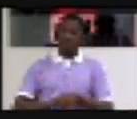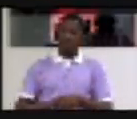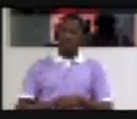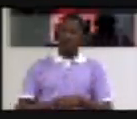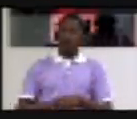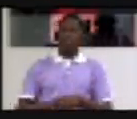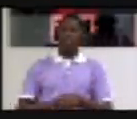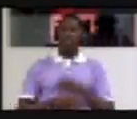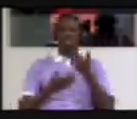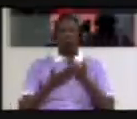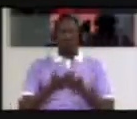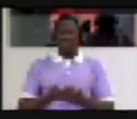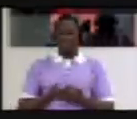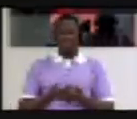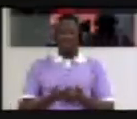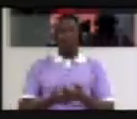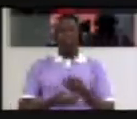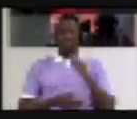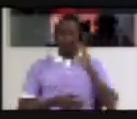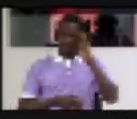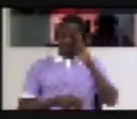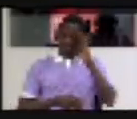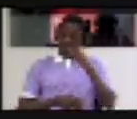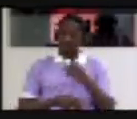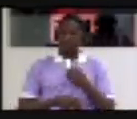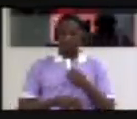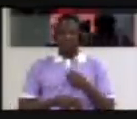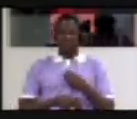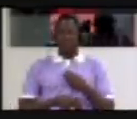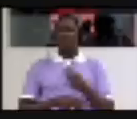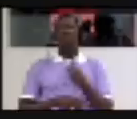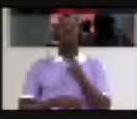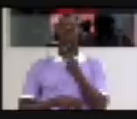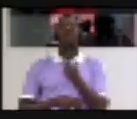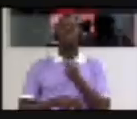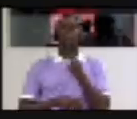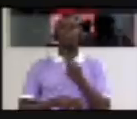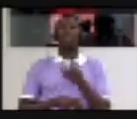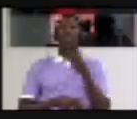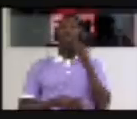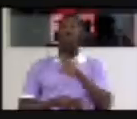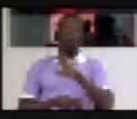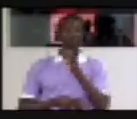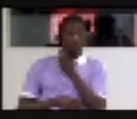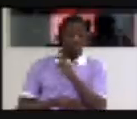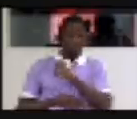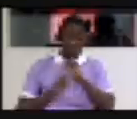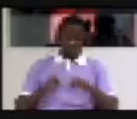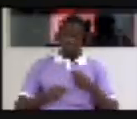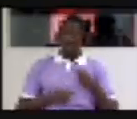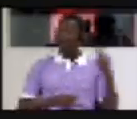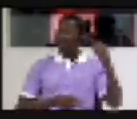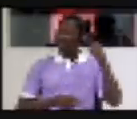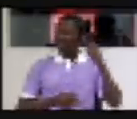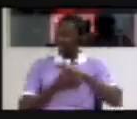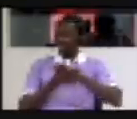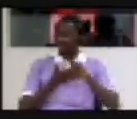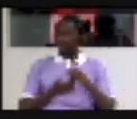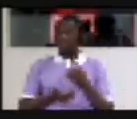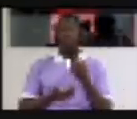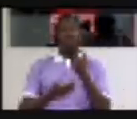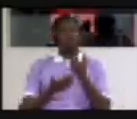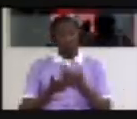me. I have a very hoarse voice, so if you can't hear me, can you tell me